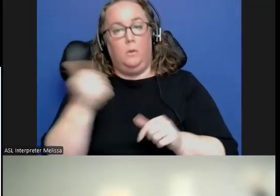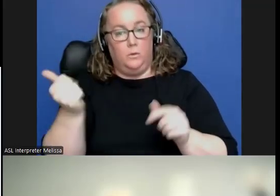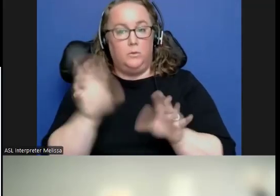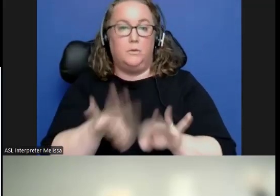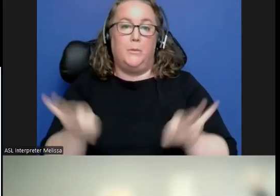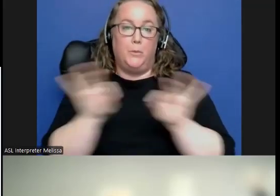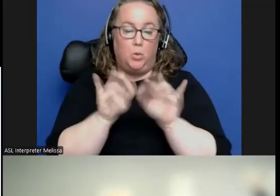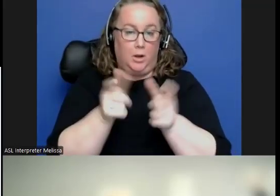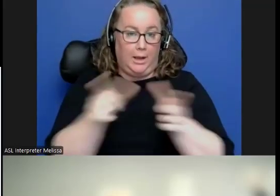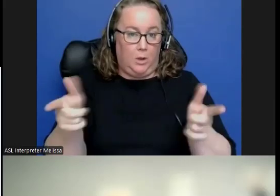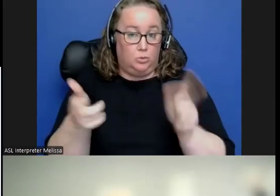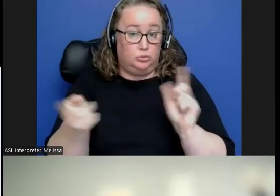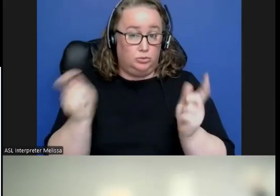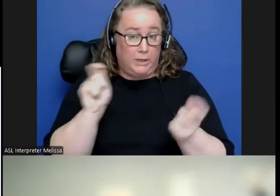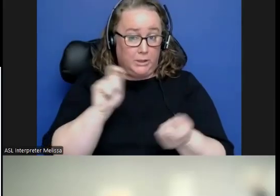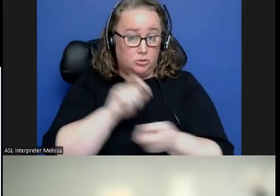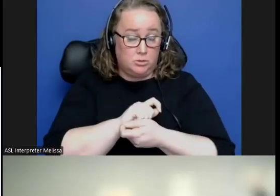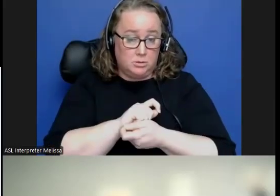that